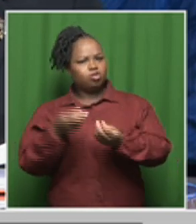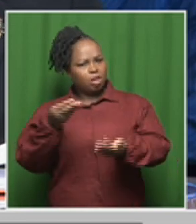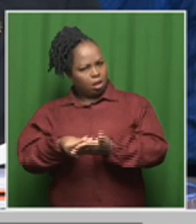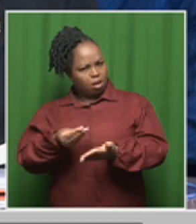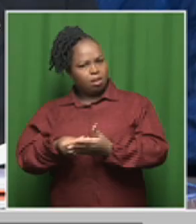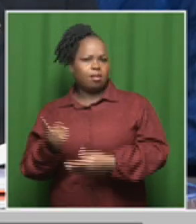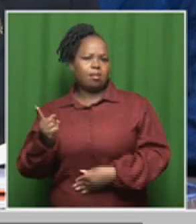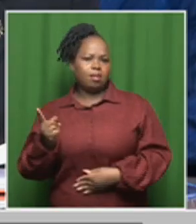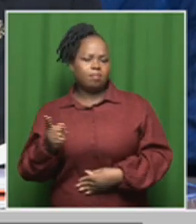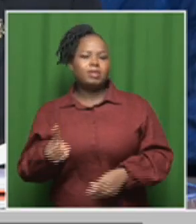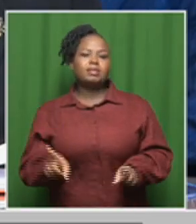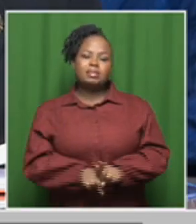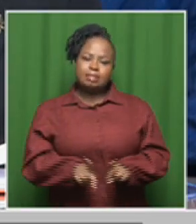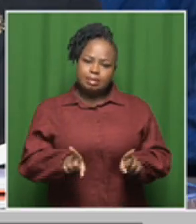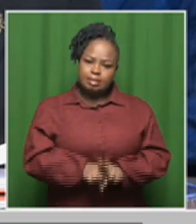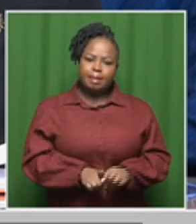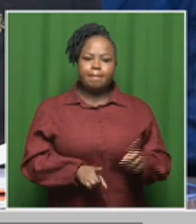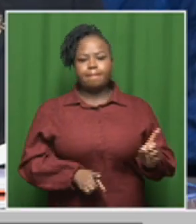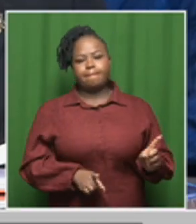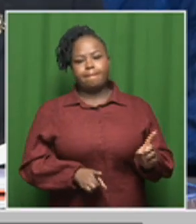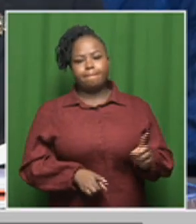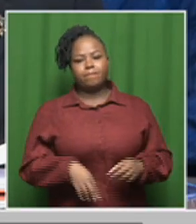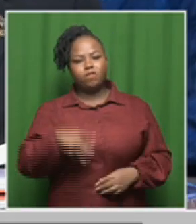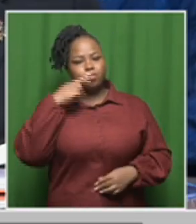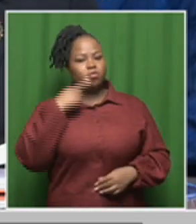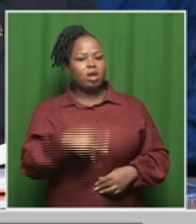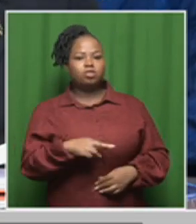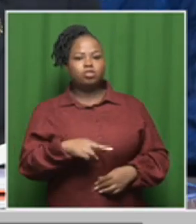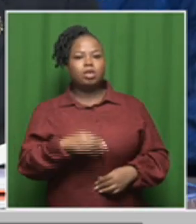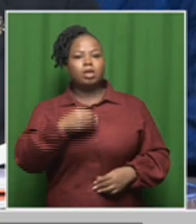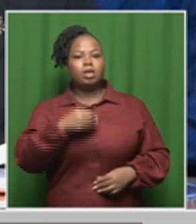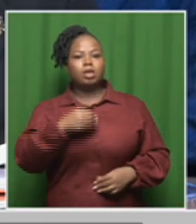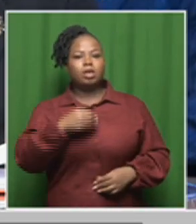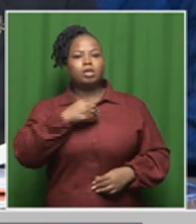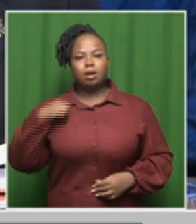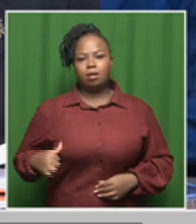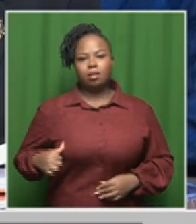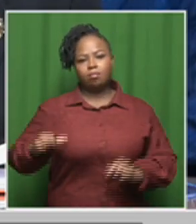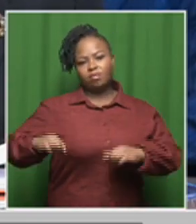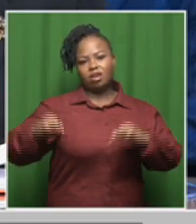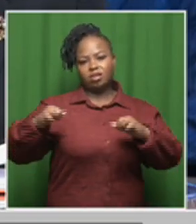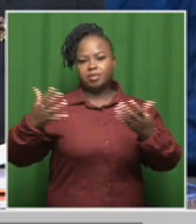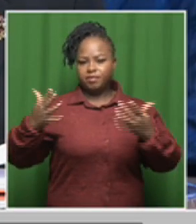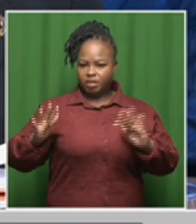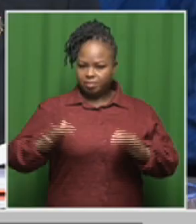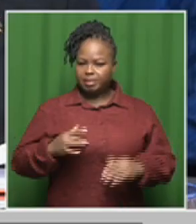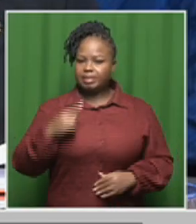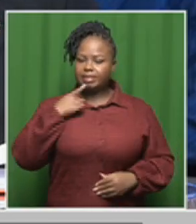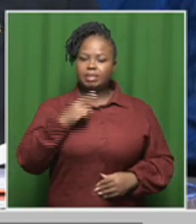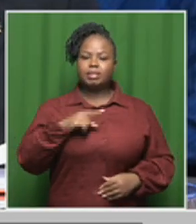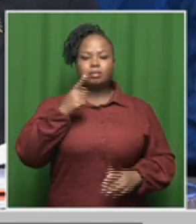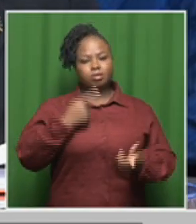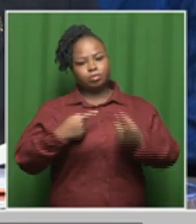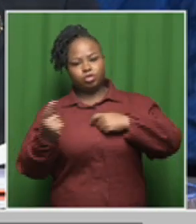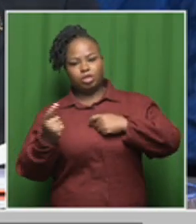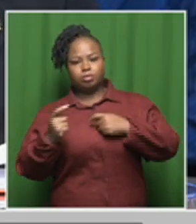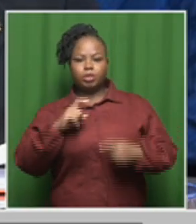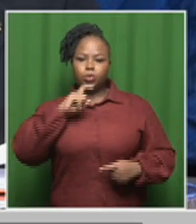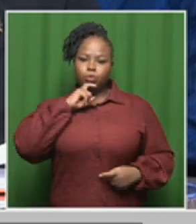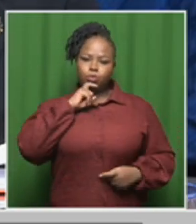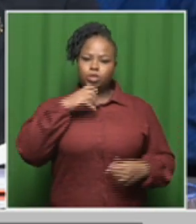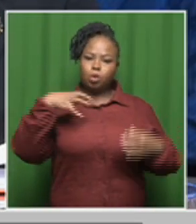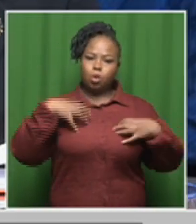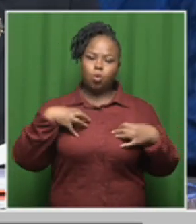The same with the pipeline from Russia to China. The agreement is that they will trade using